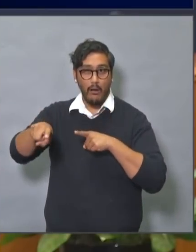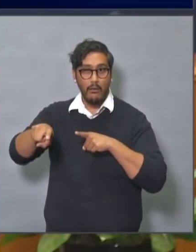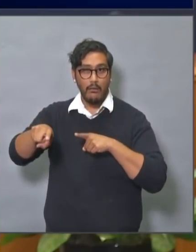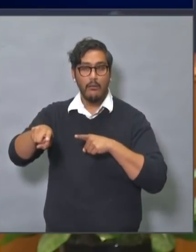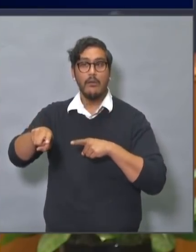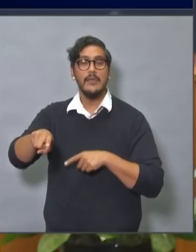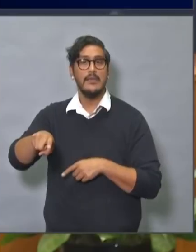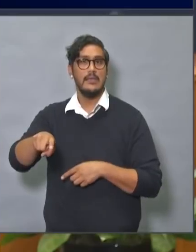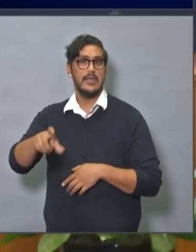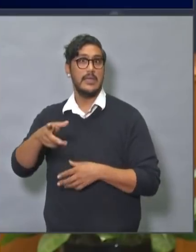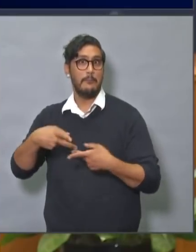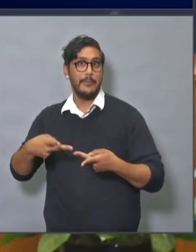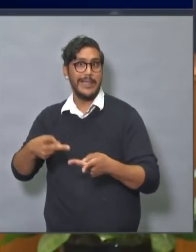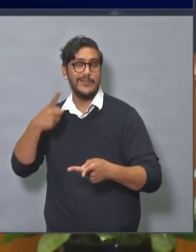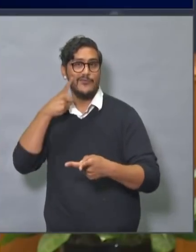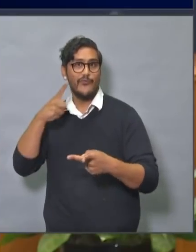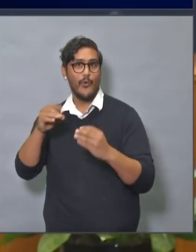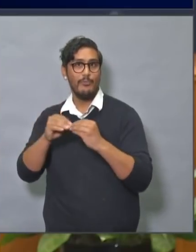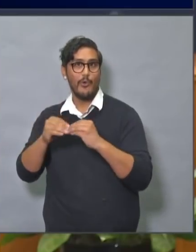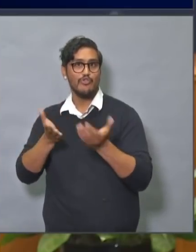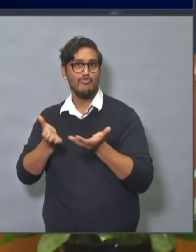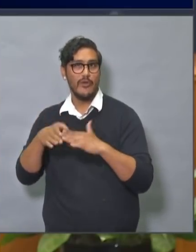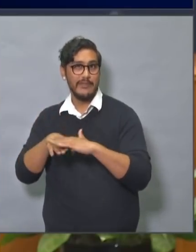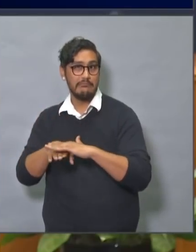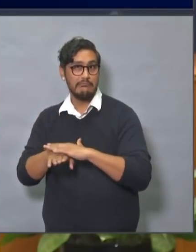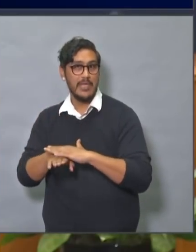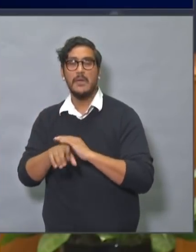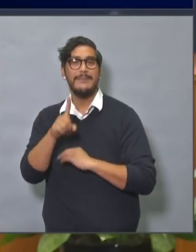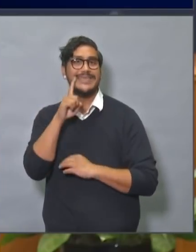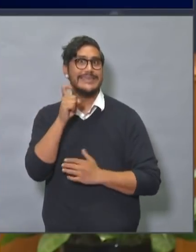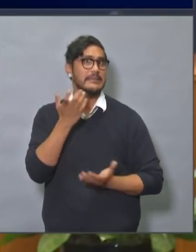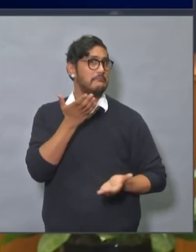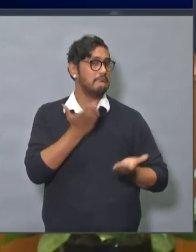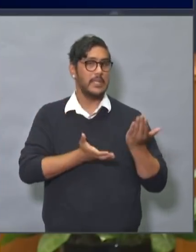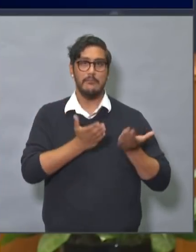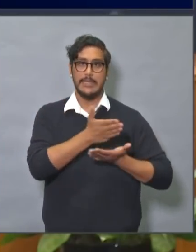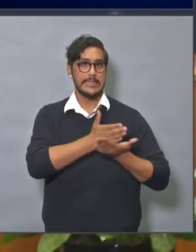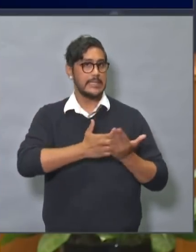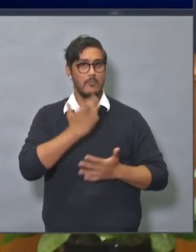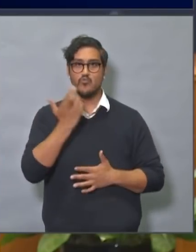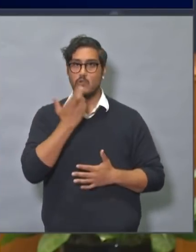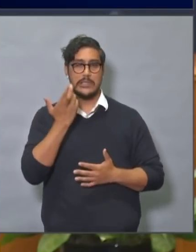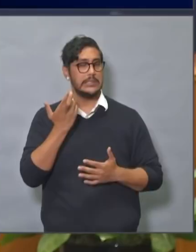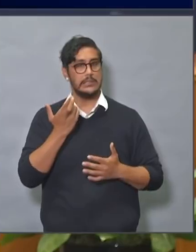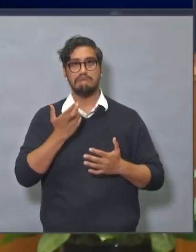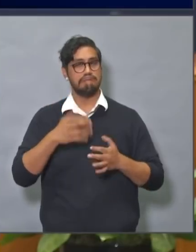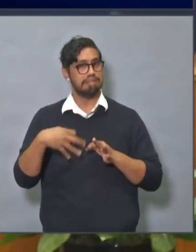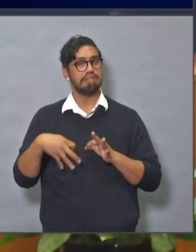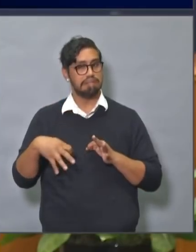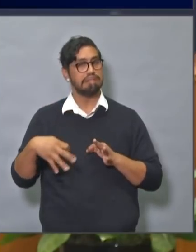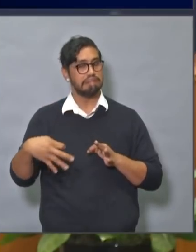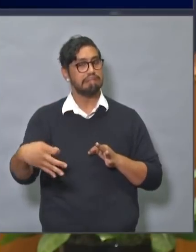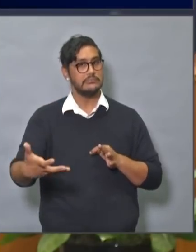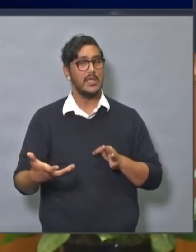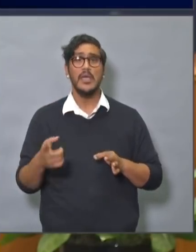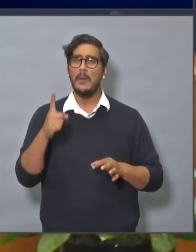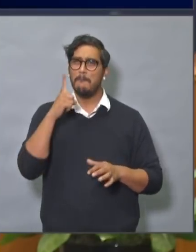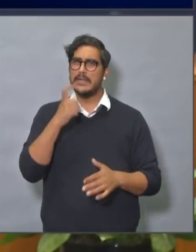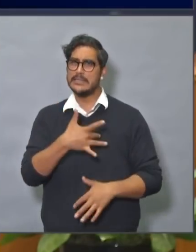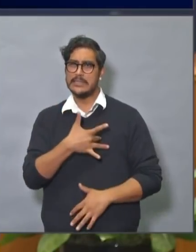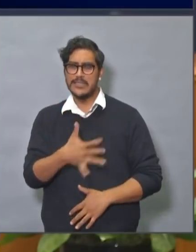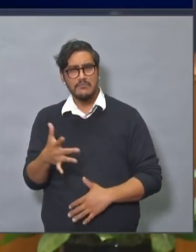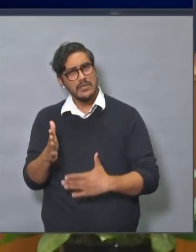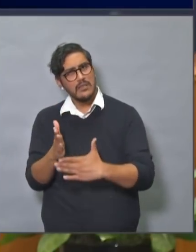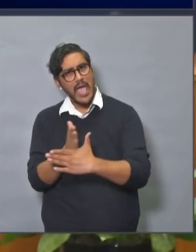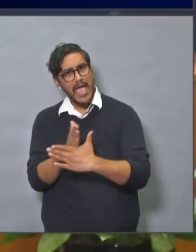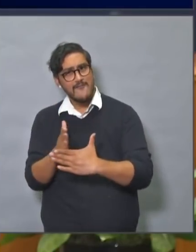access to additional services, because there might be a specific reason for the turnaround time delay on that specific test, but the average turnaround